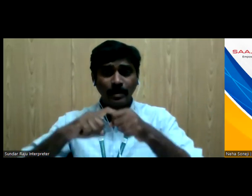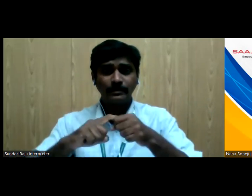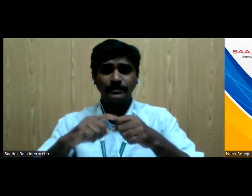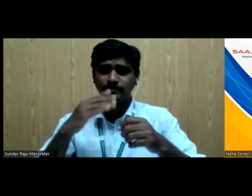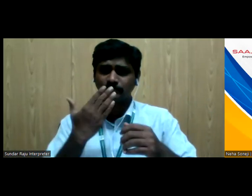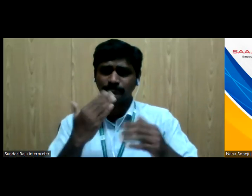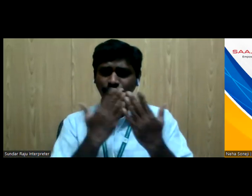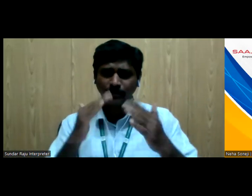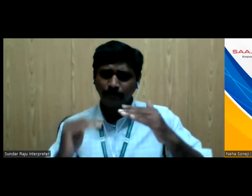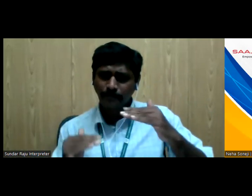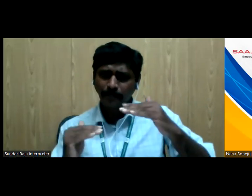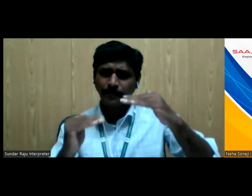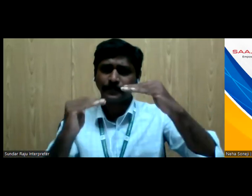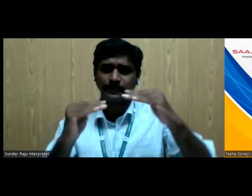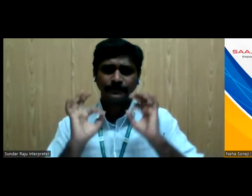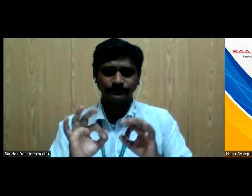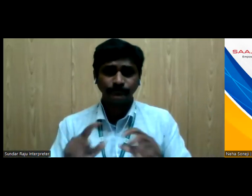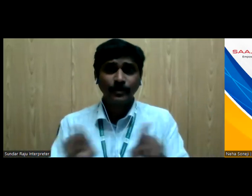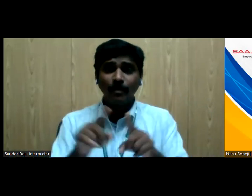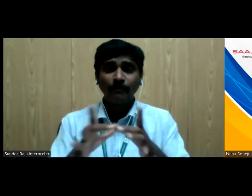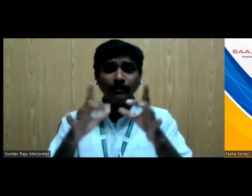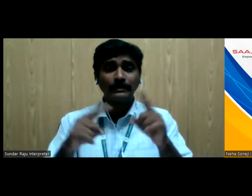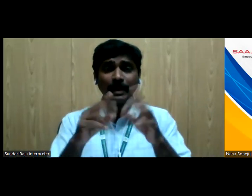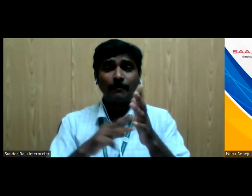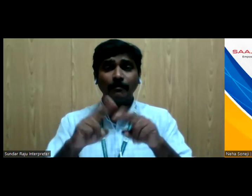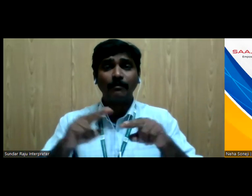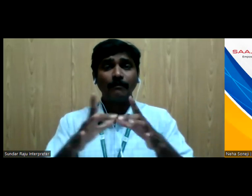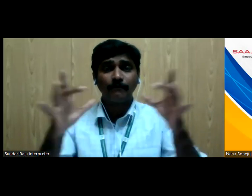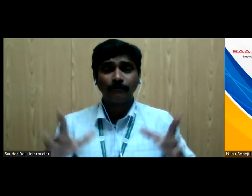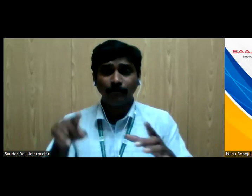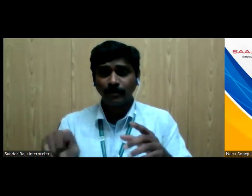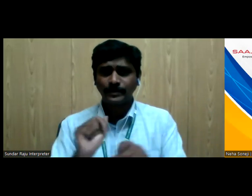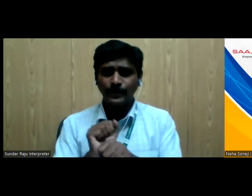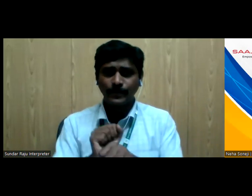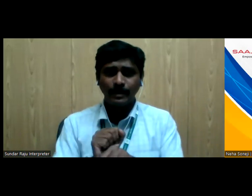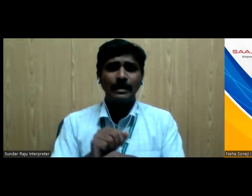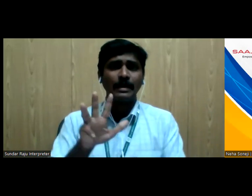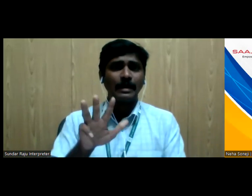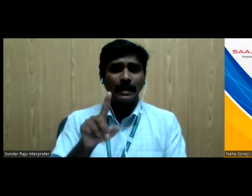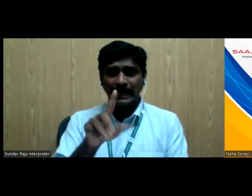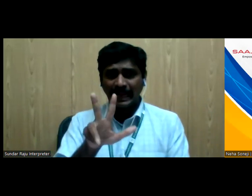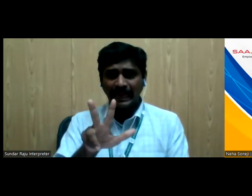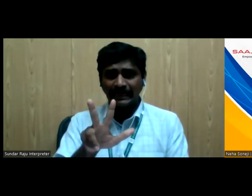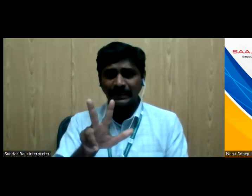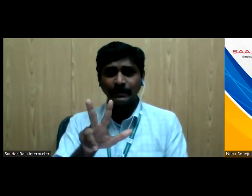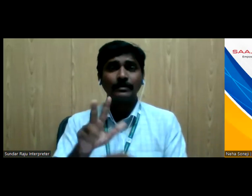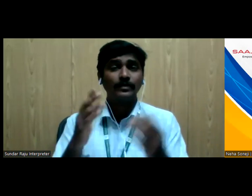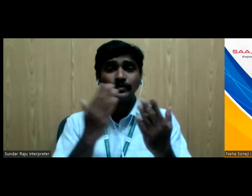education. Currently, the foundation works with close to 18 ARISE schools pan-India, reaching out to close to 5,000